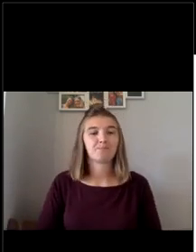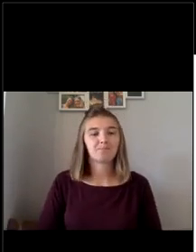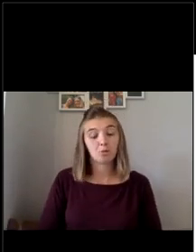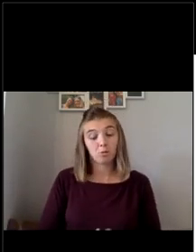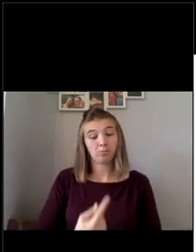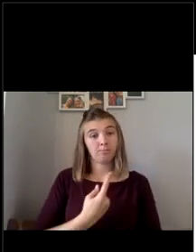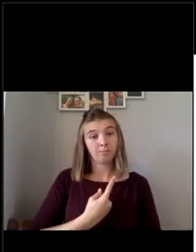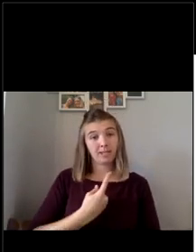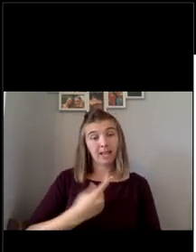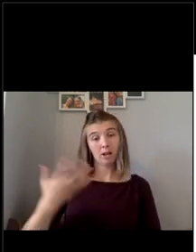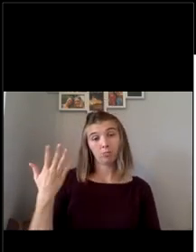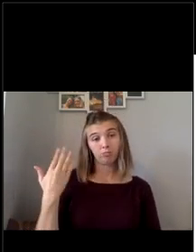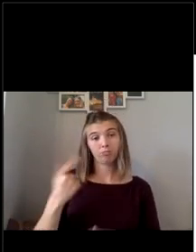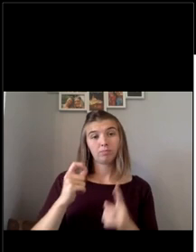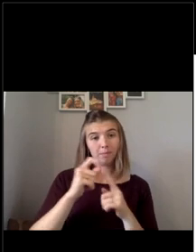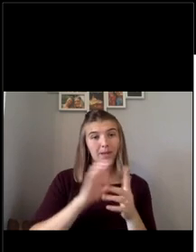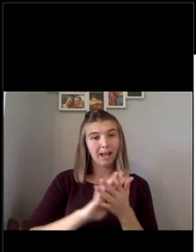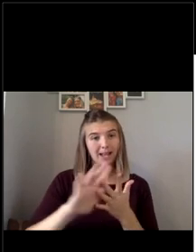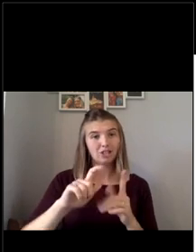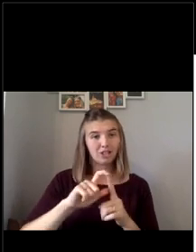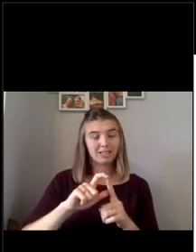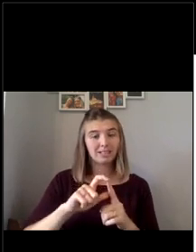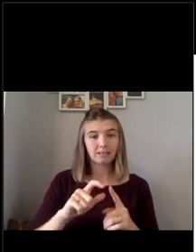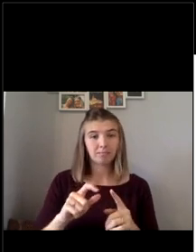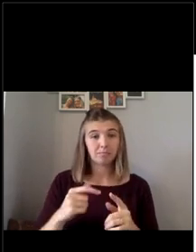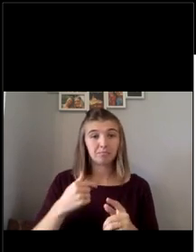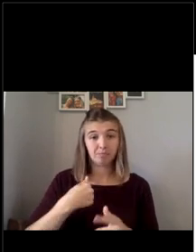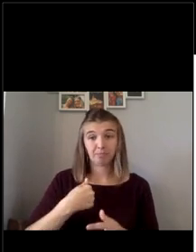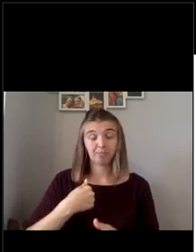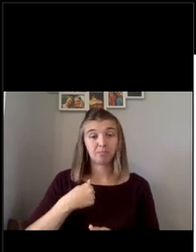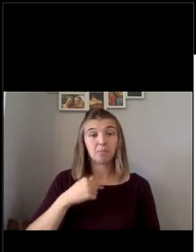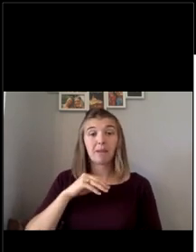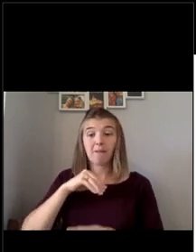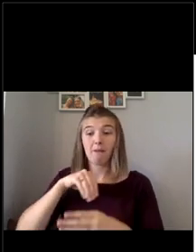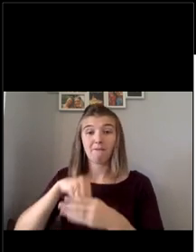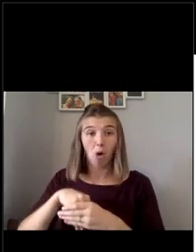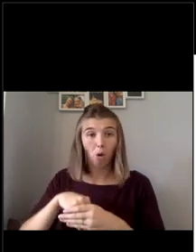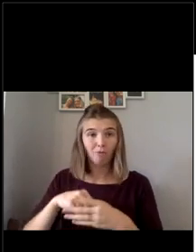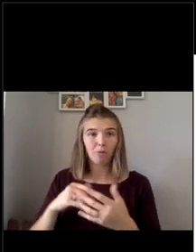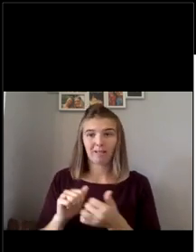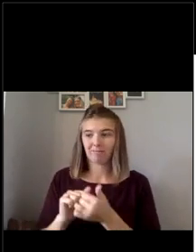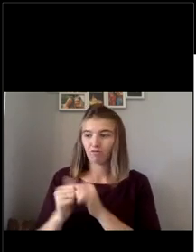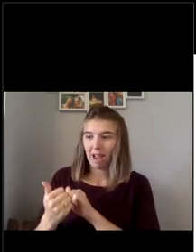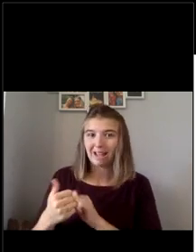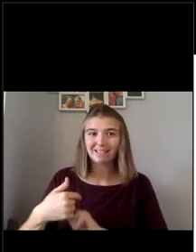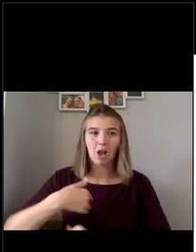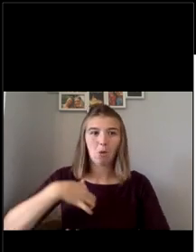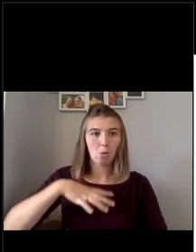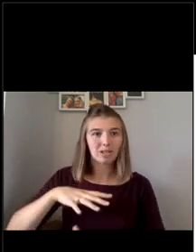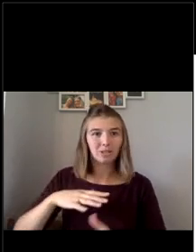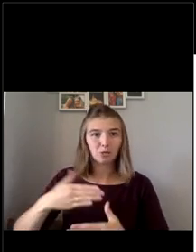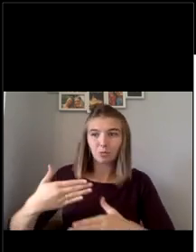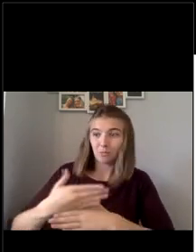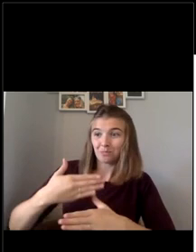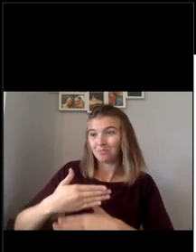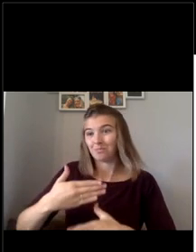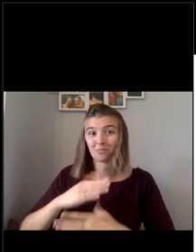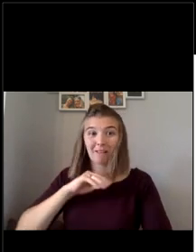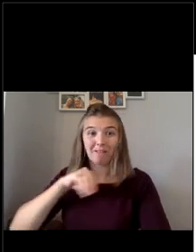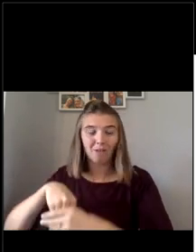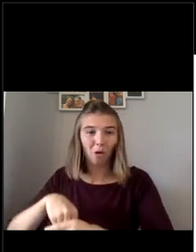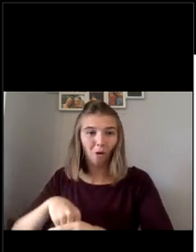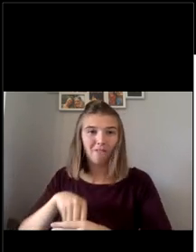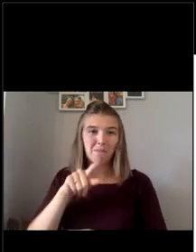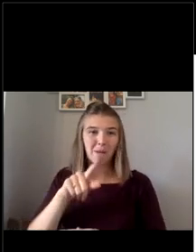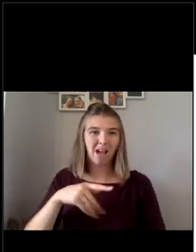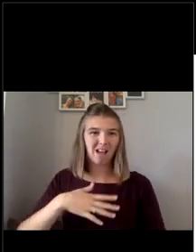to be accepted by my peers. I didn't want my diabetes to be a thing dictating my lifestyle. So I indulged in a lot of